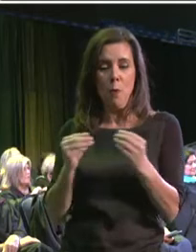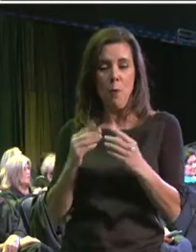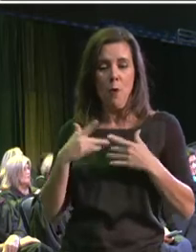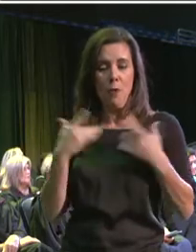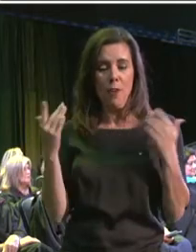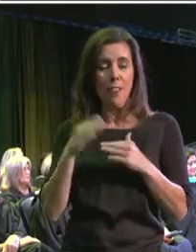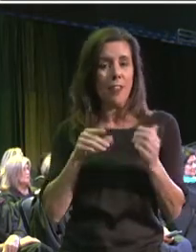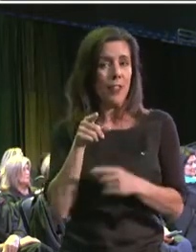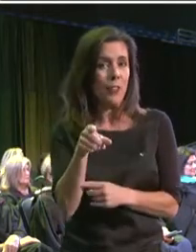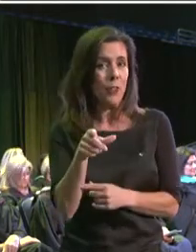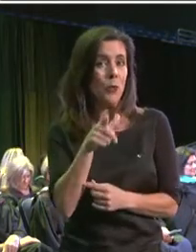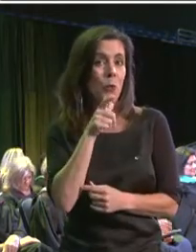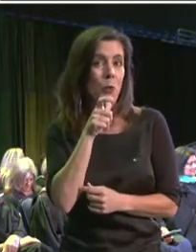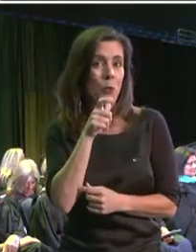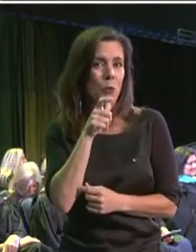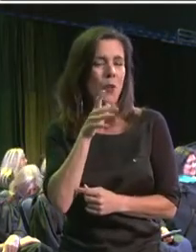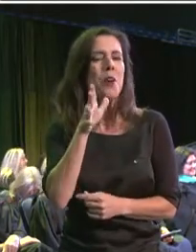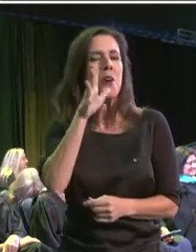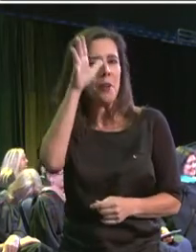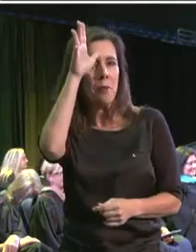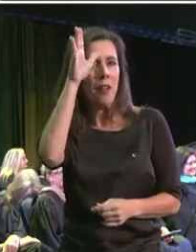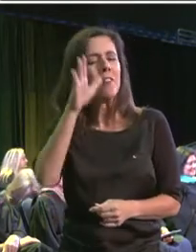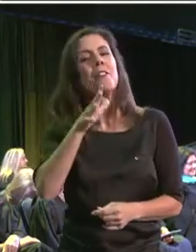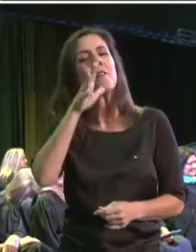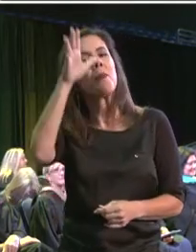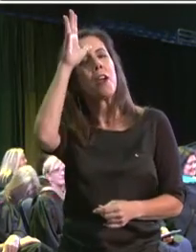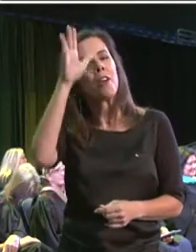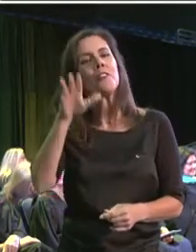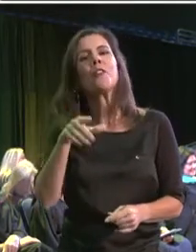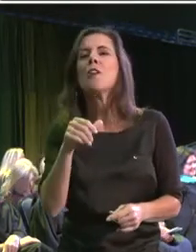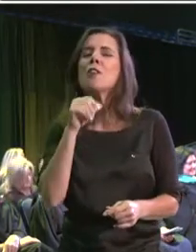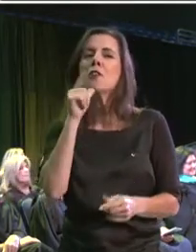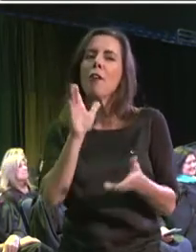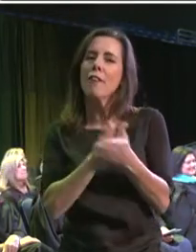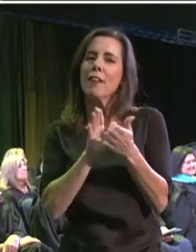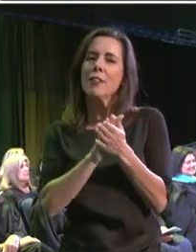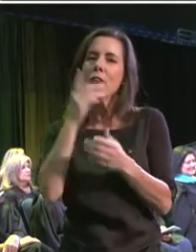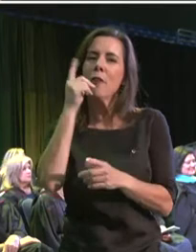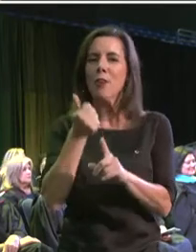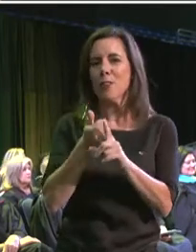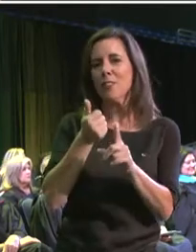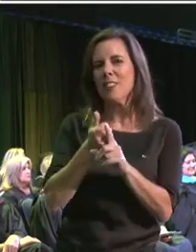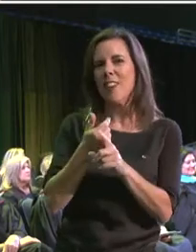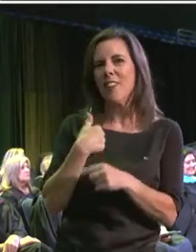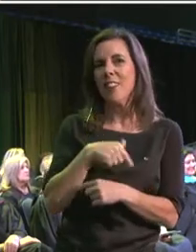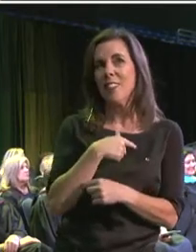you, and that's your parents. Parents, we know you won't cheer for yourself because that's not